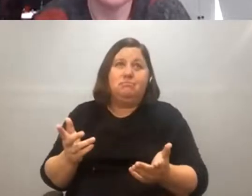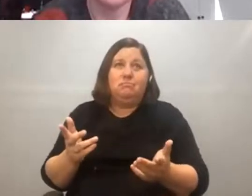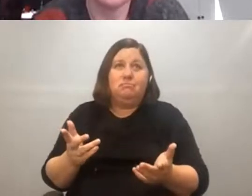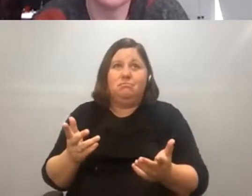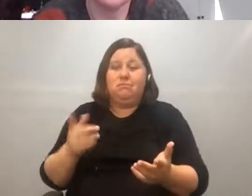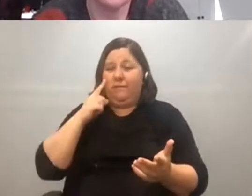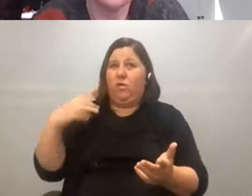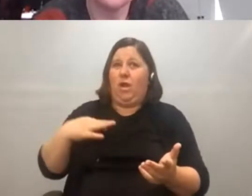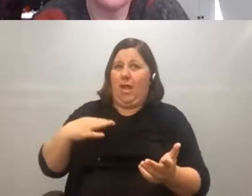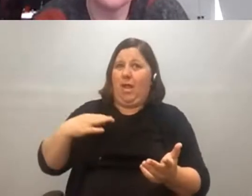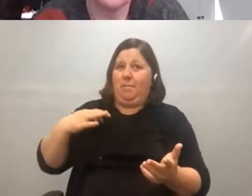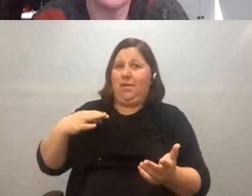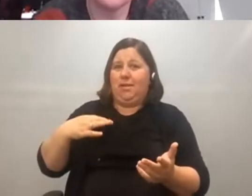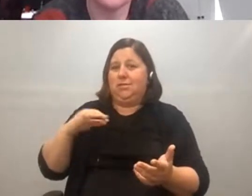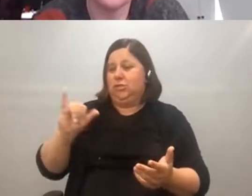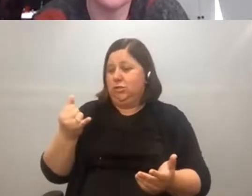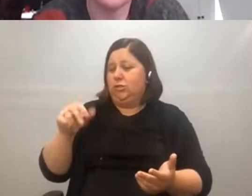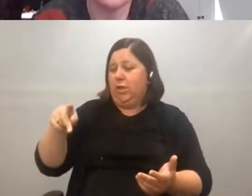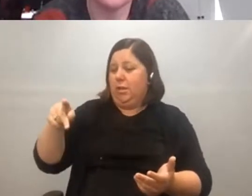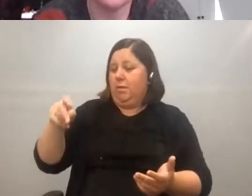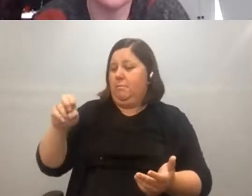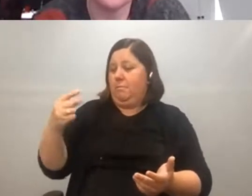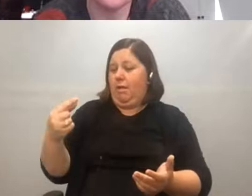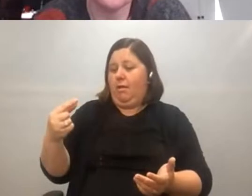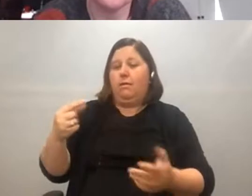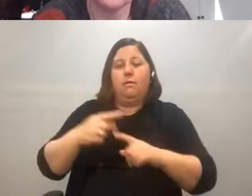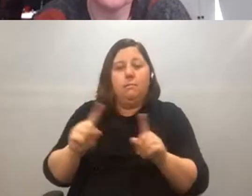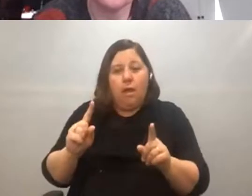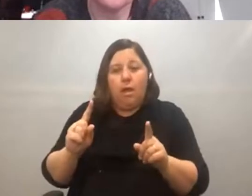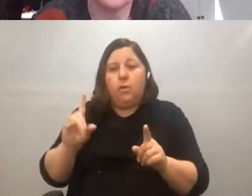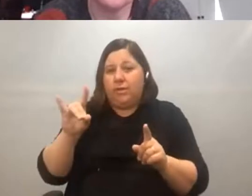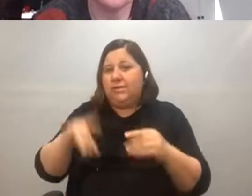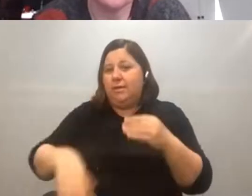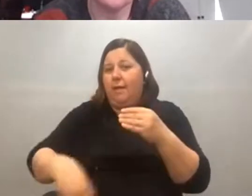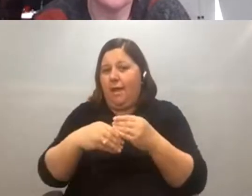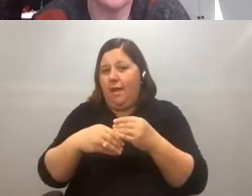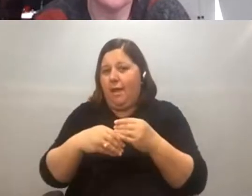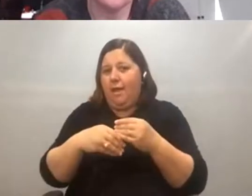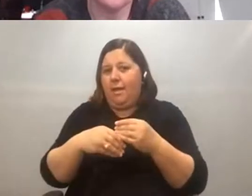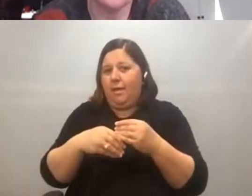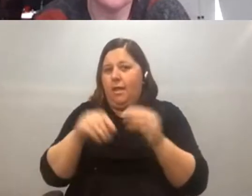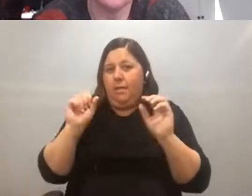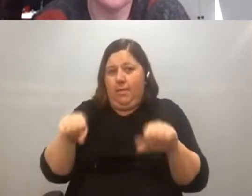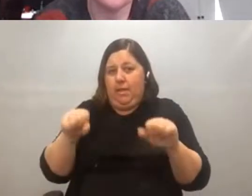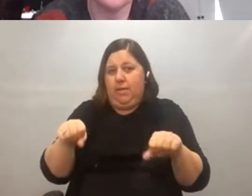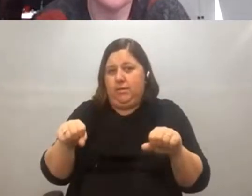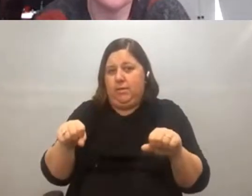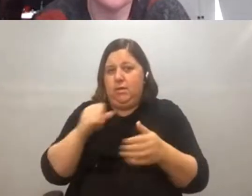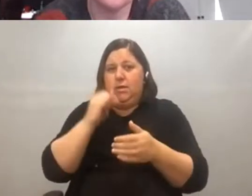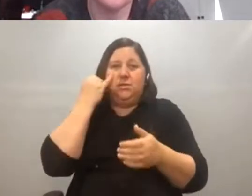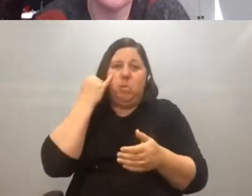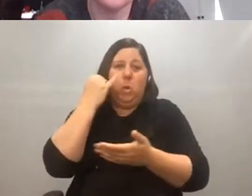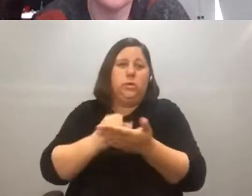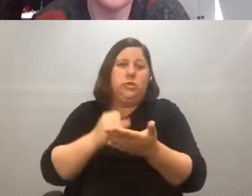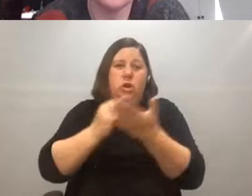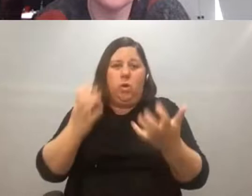the application we're looking for jpegs however we also have added um the axe the ability that if an artist just wants to